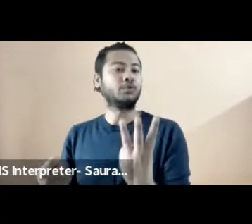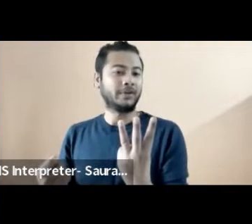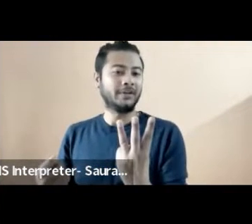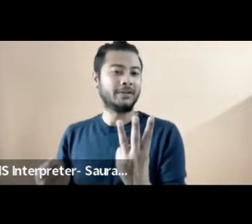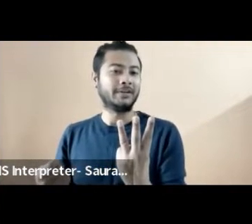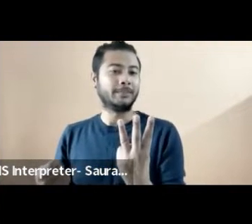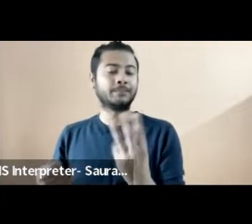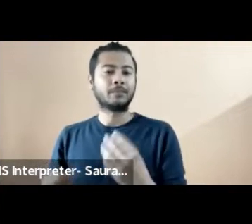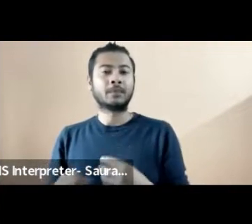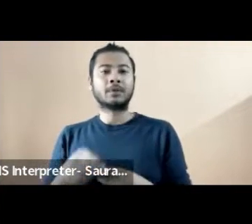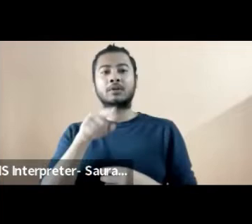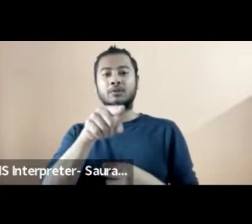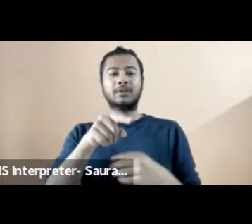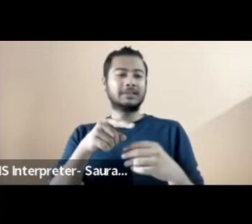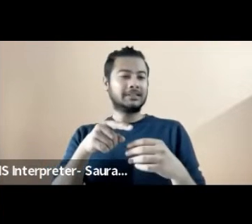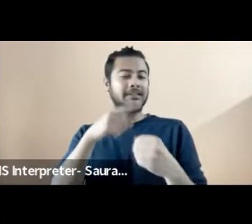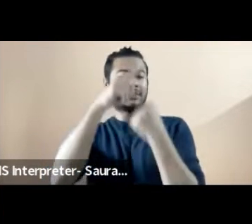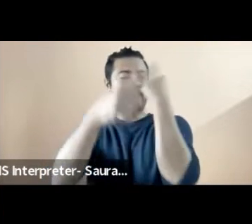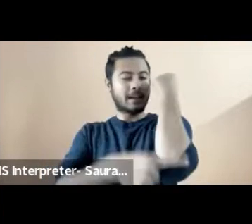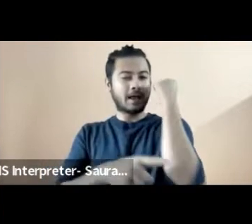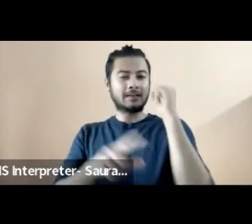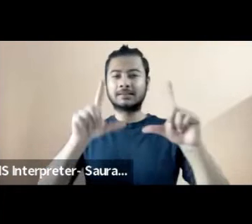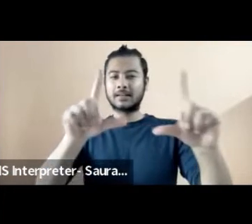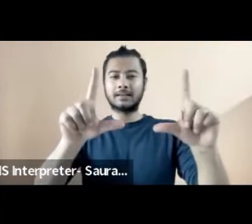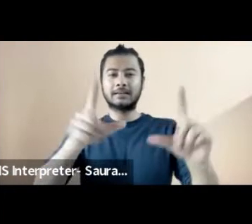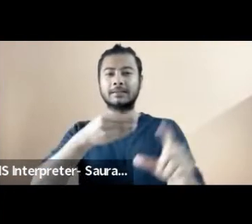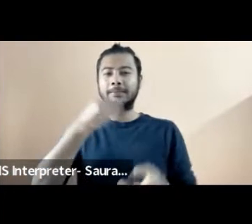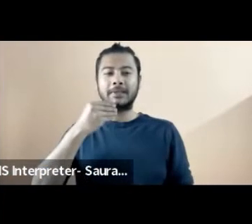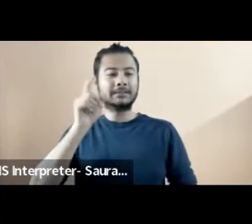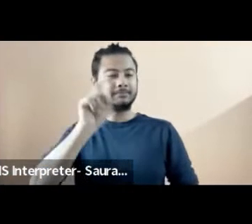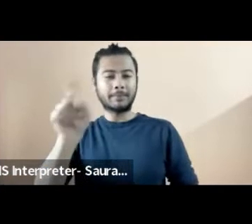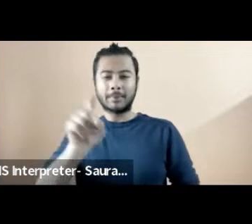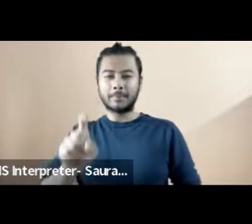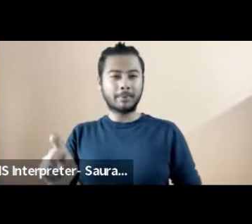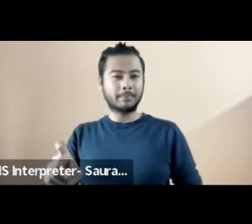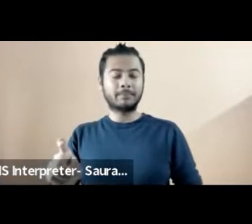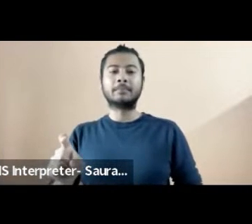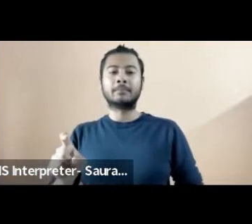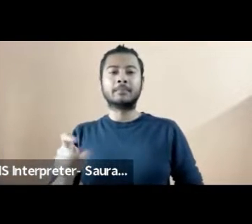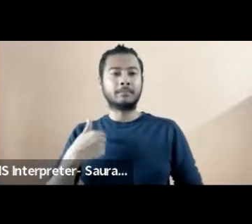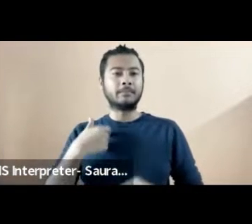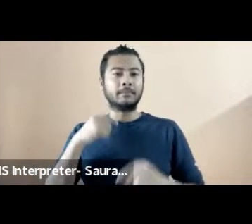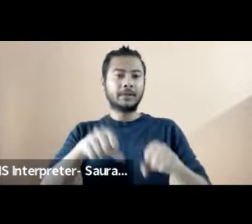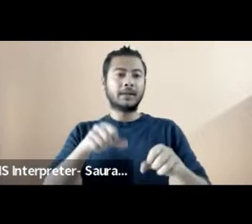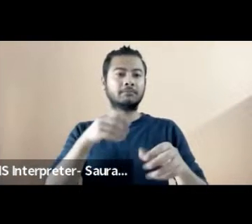Sarika, this last slide, you can just click everything at once and I can go through. Thank you.